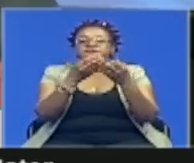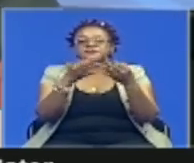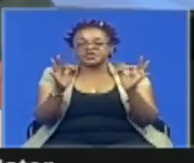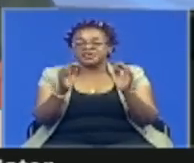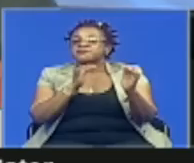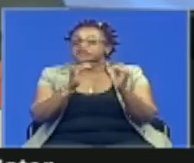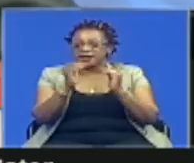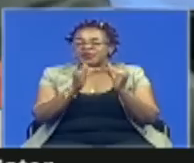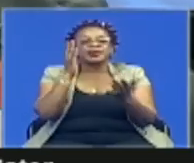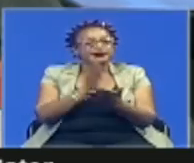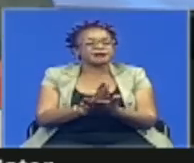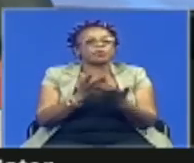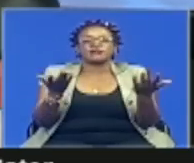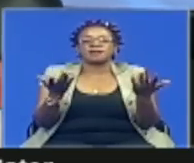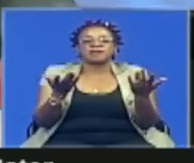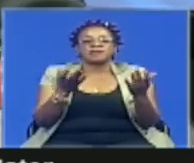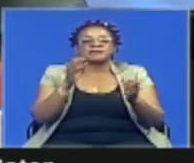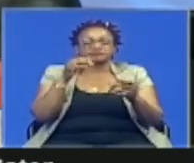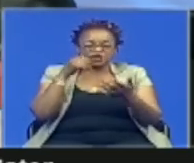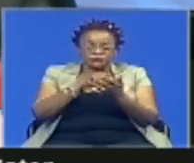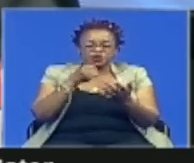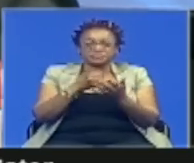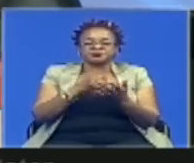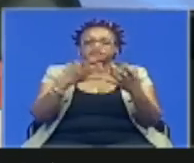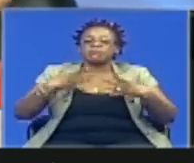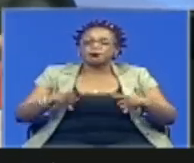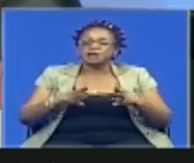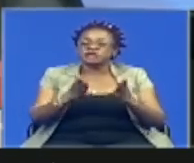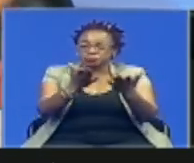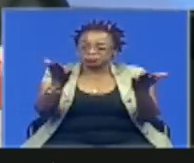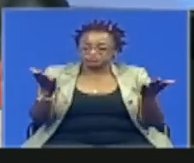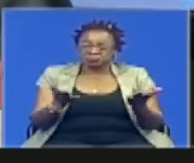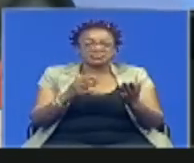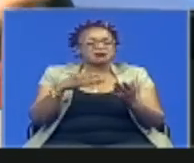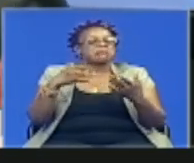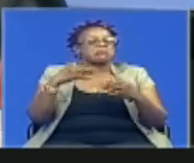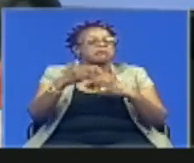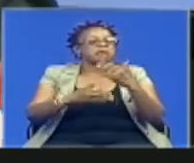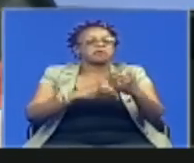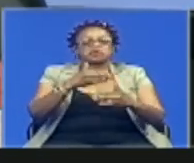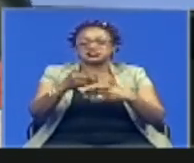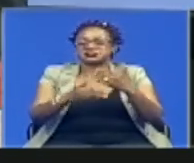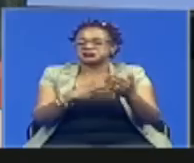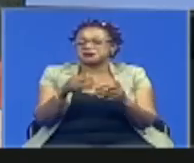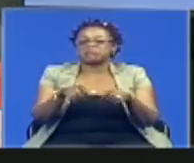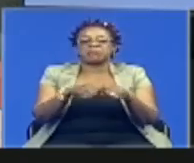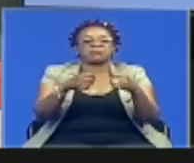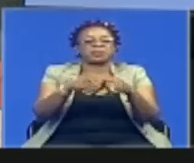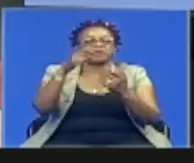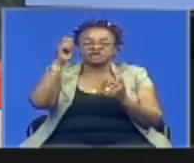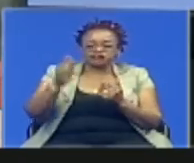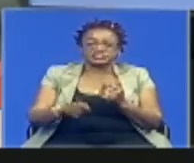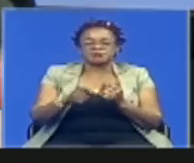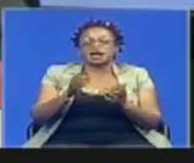fair, and credible. But therefore, even the eyes of the population, that process is seen to have been a perversion of justice and